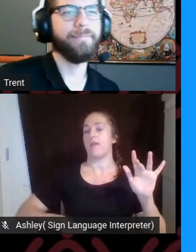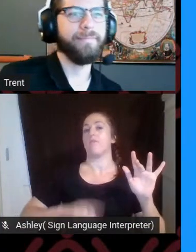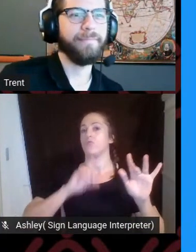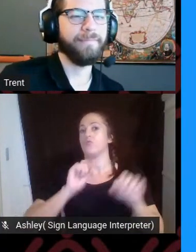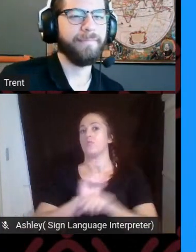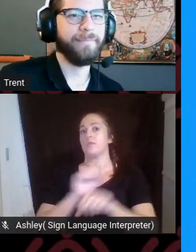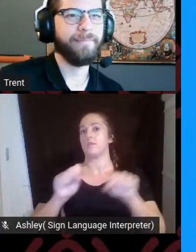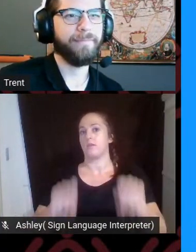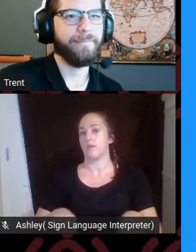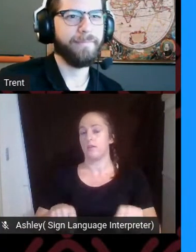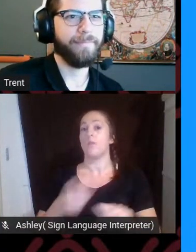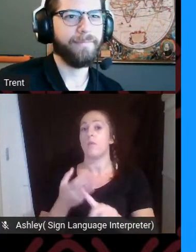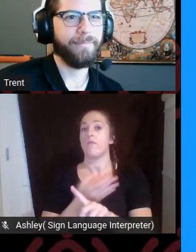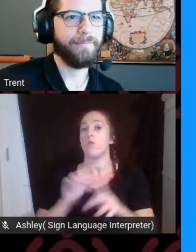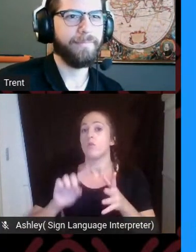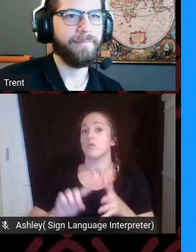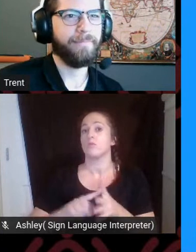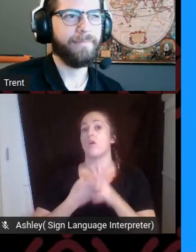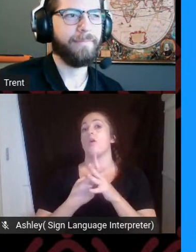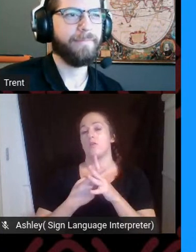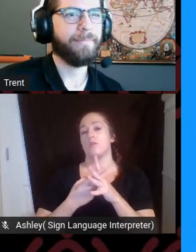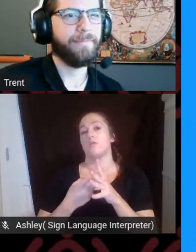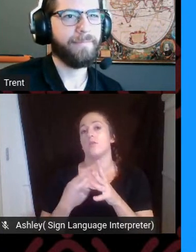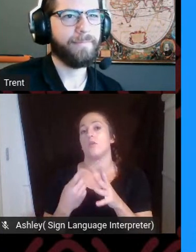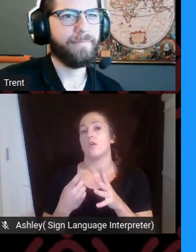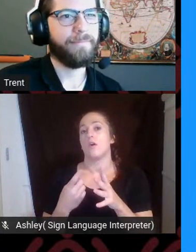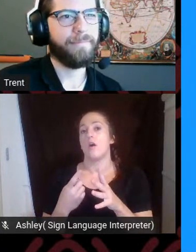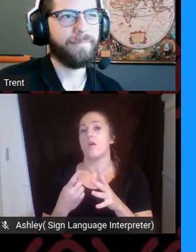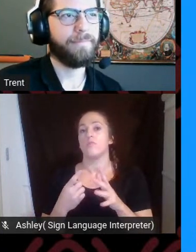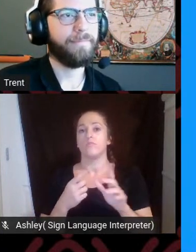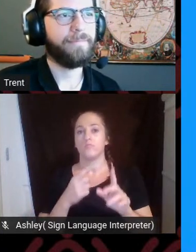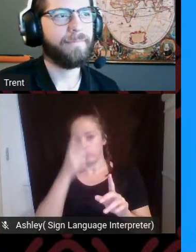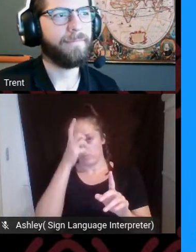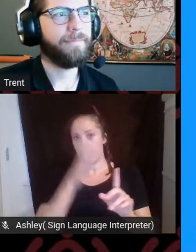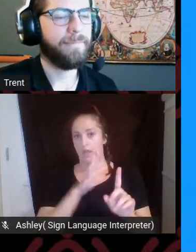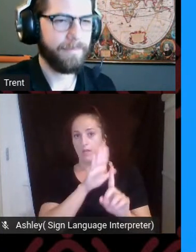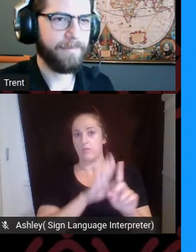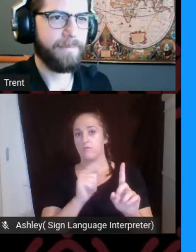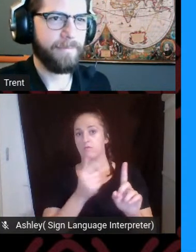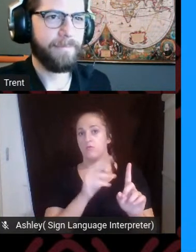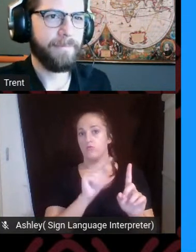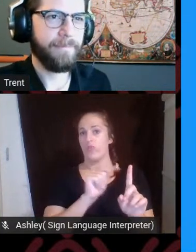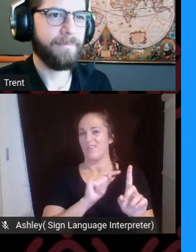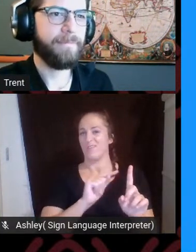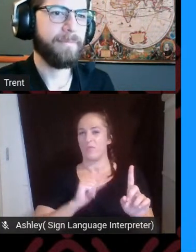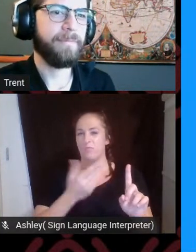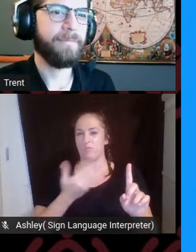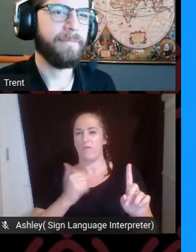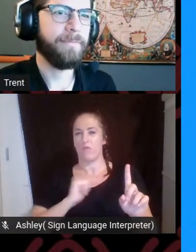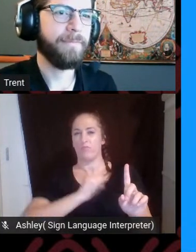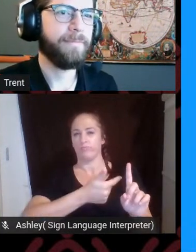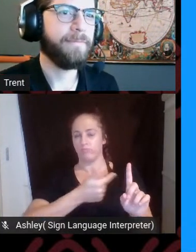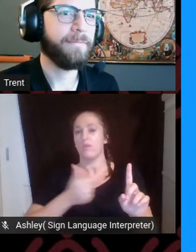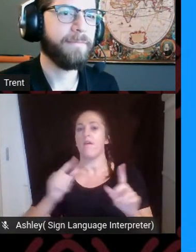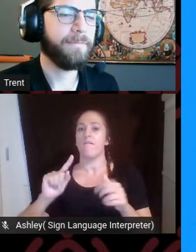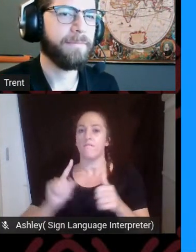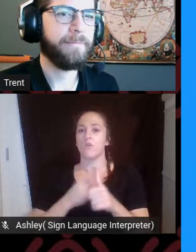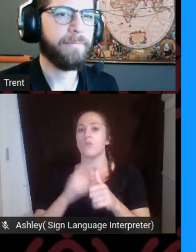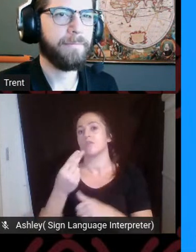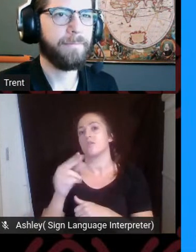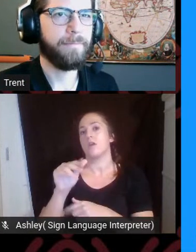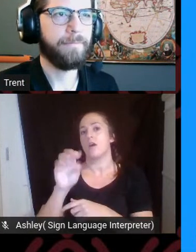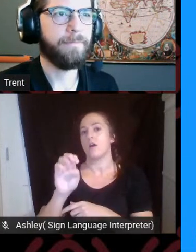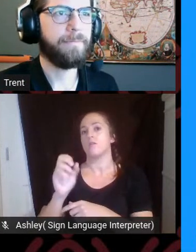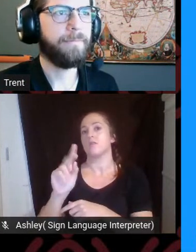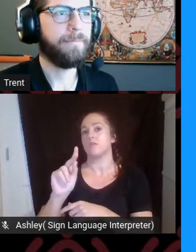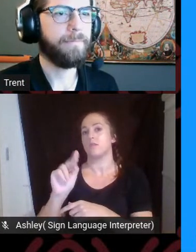Before we get started, though, and Trent's going to go live with us today, there are a few housekeeping we like to go over. We do have a chat going